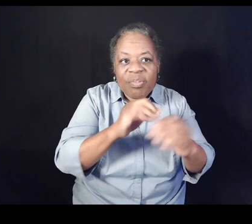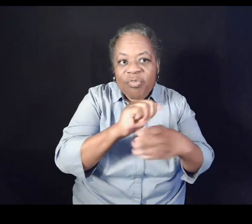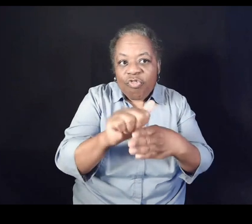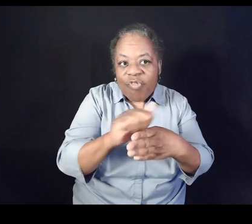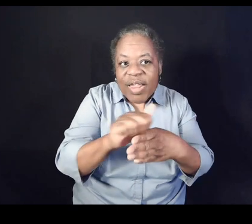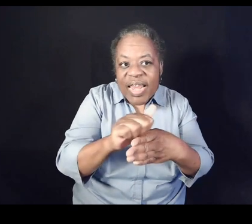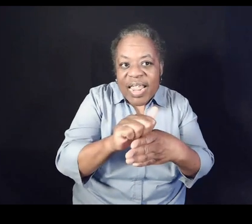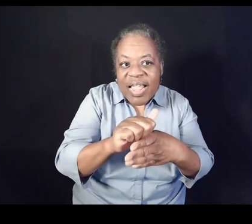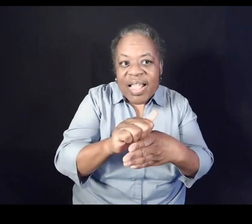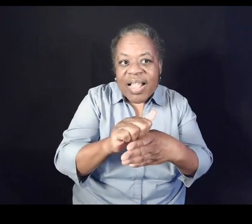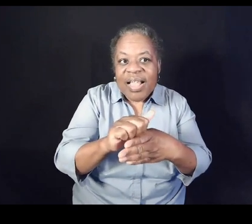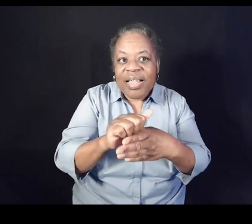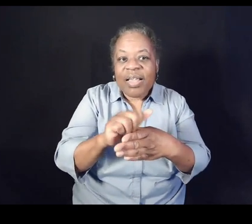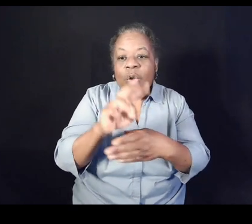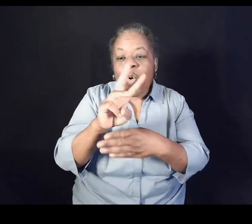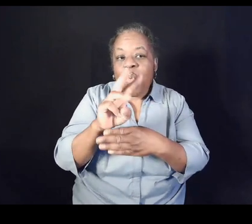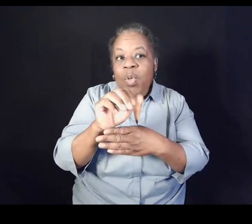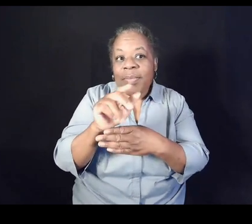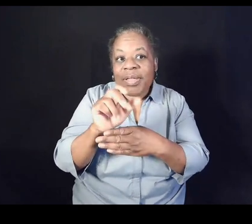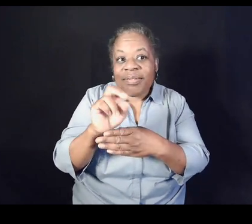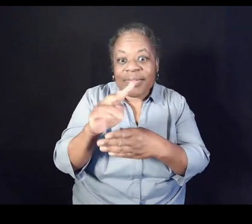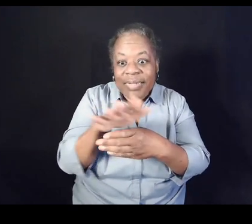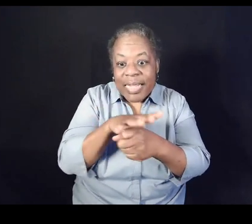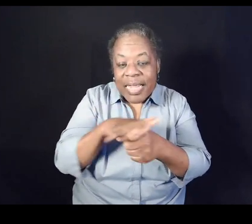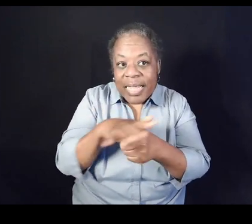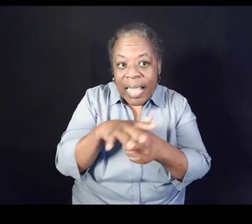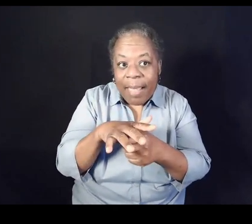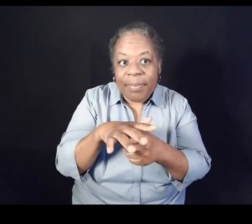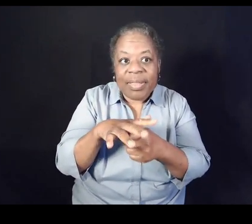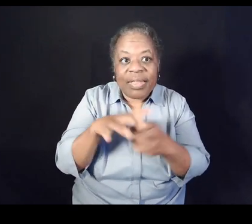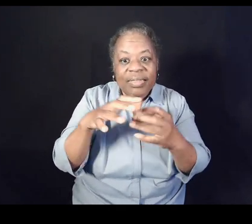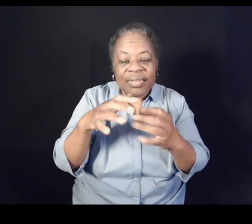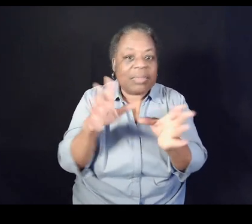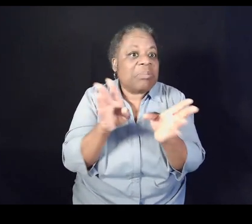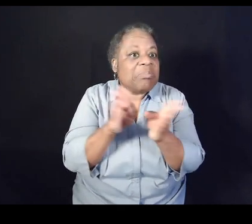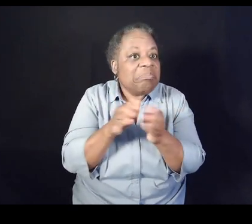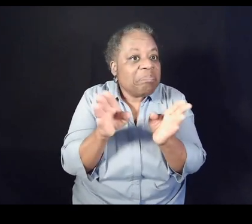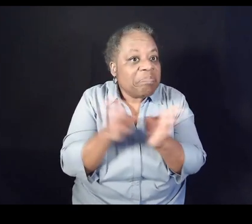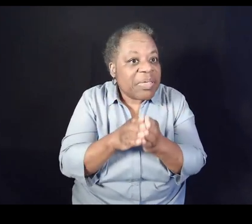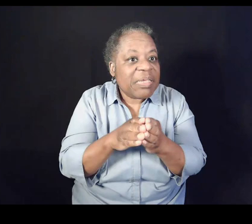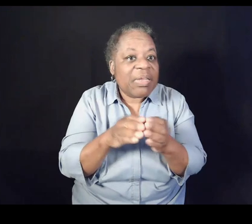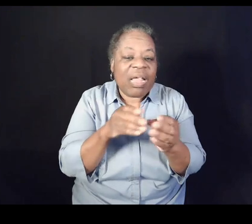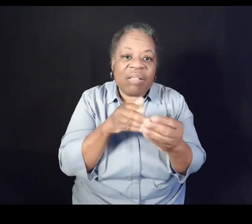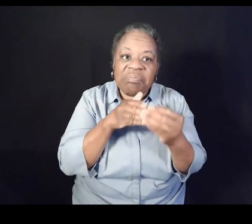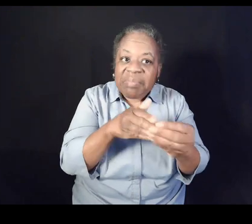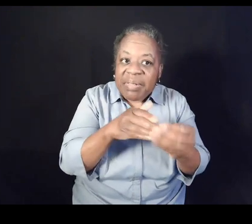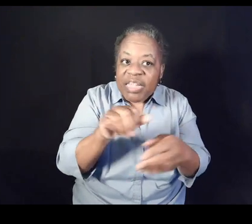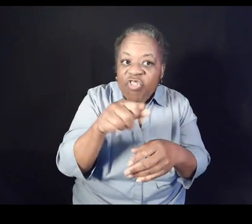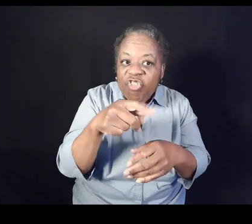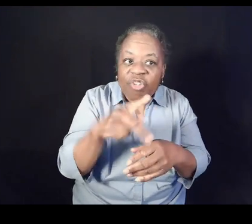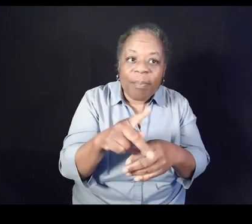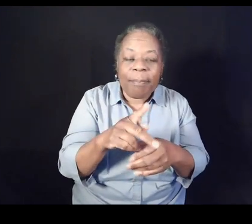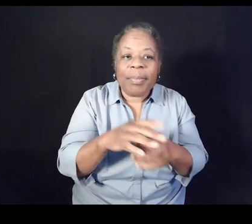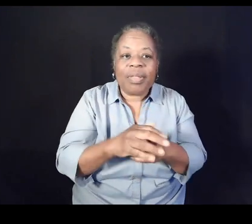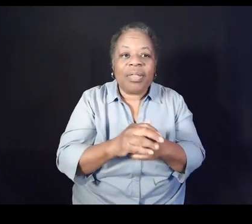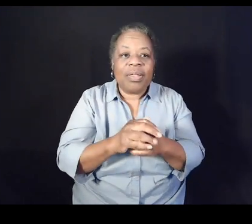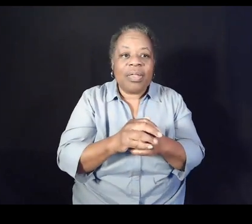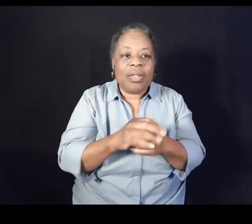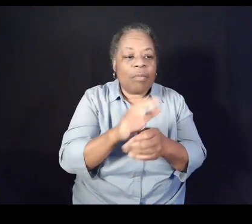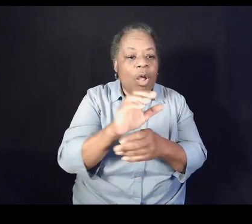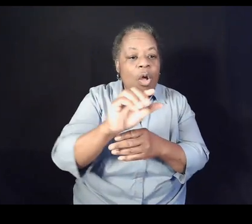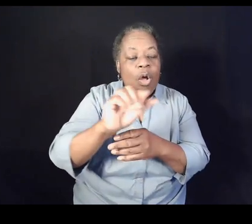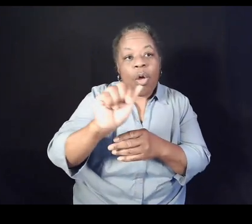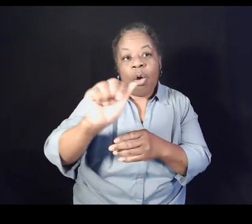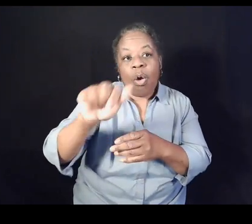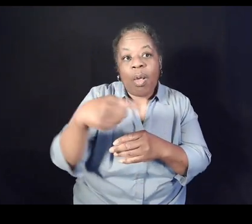two-day leadership development conference featuring acclaimed speakers on a wide range of leadership topics. The dates are August 8th